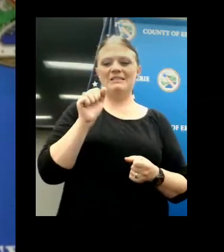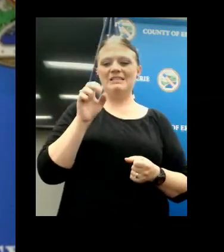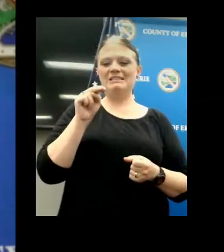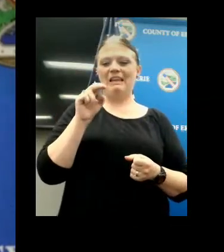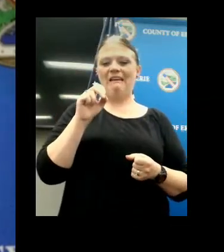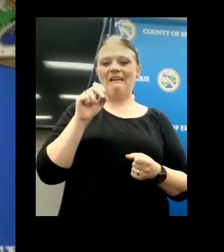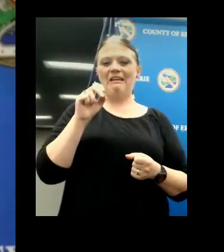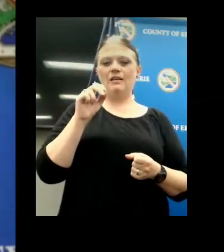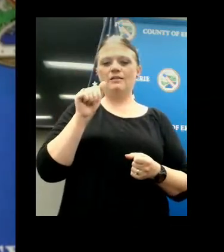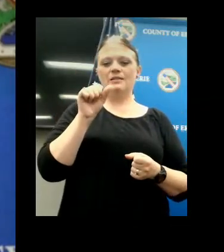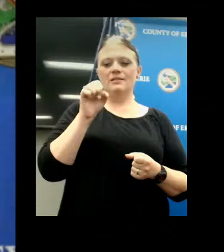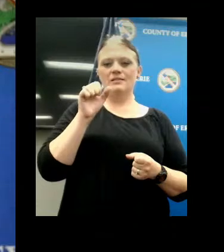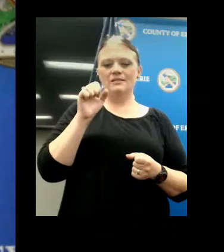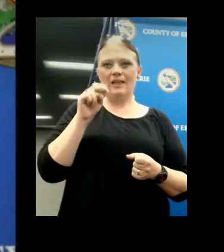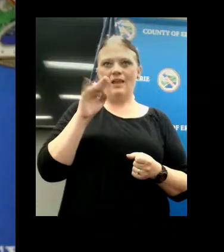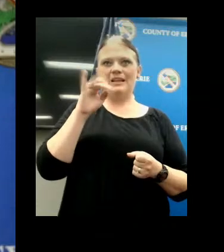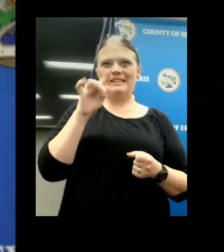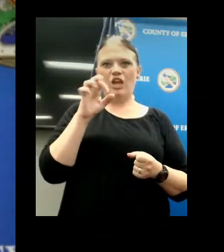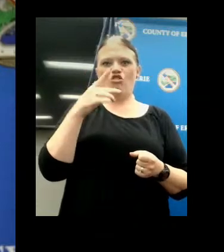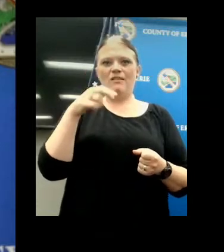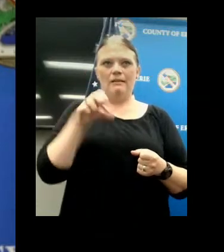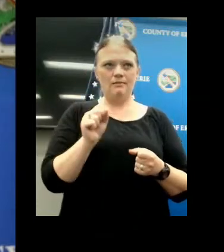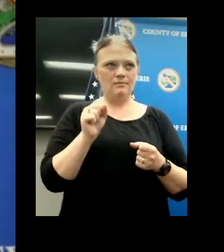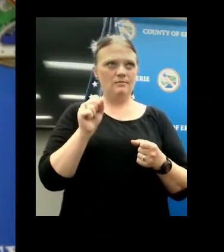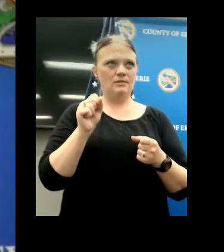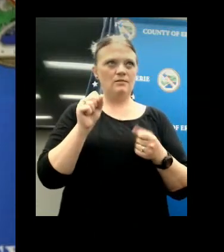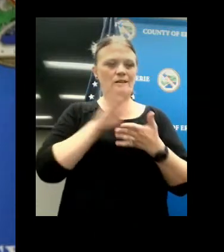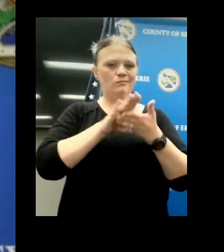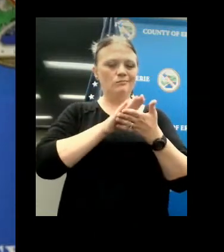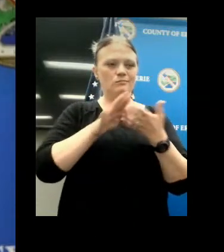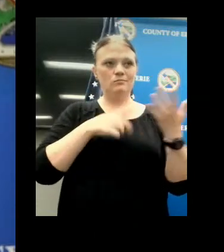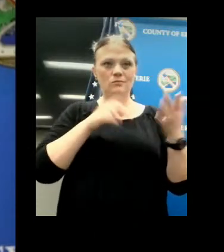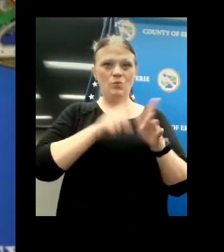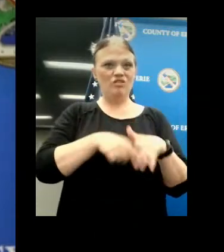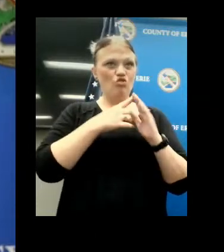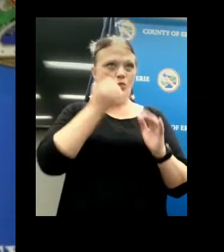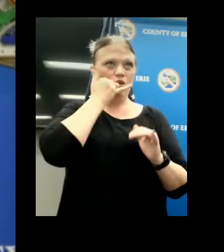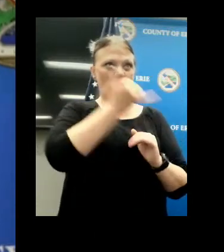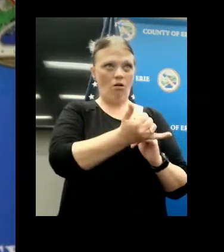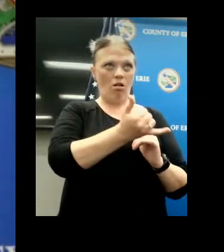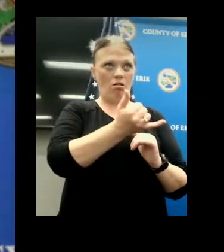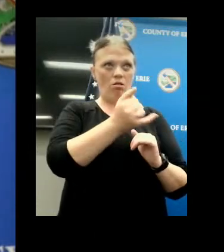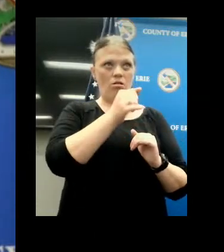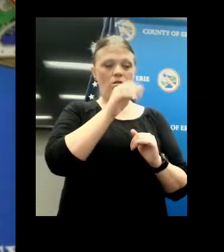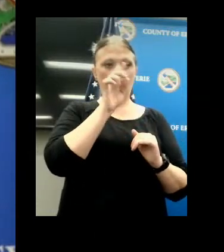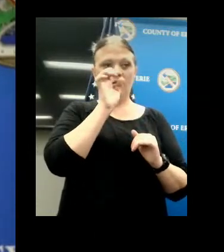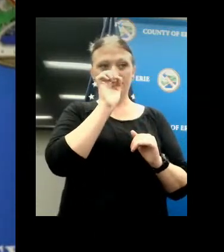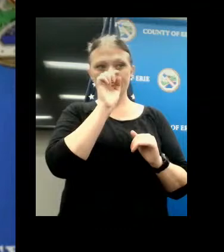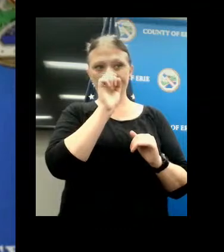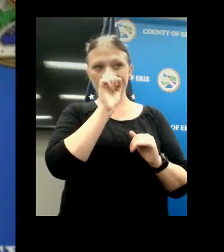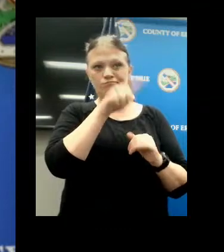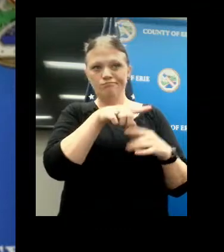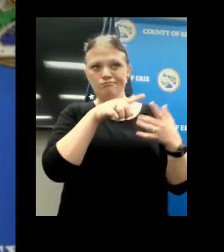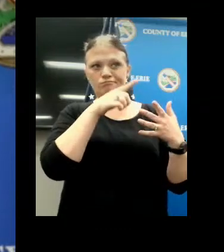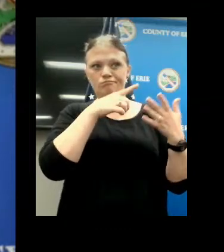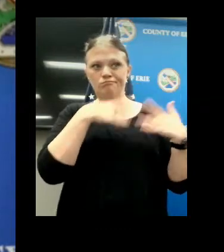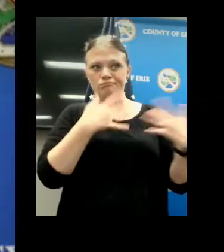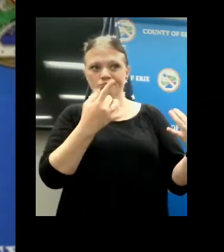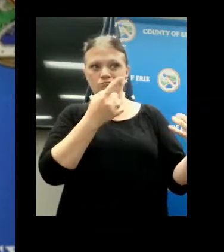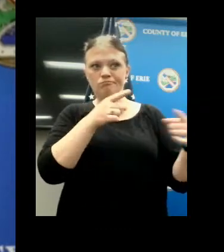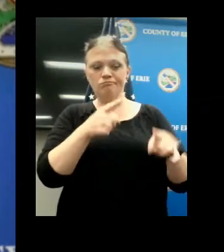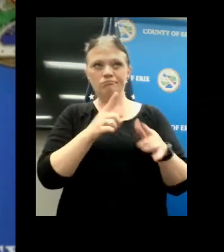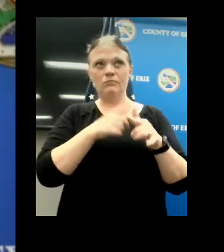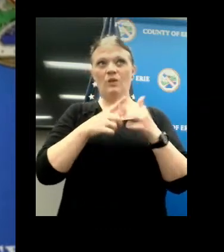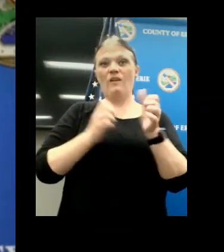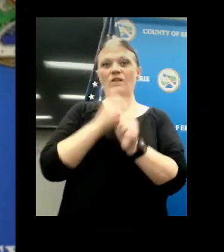sanitarians to investigate. It starts with a phone call. Calling the facility. Finding out what's going on, and then